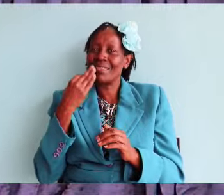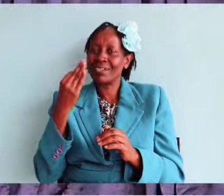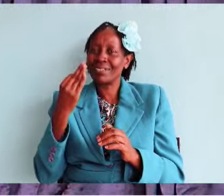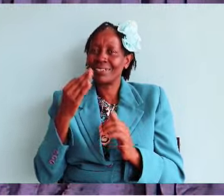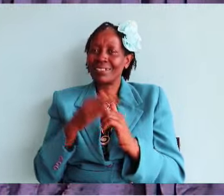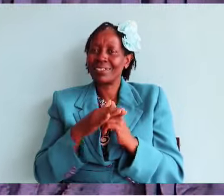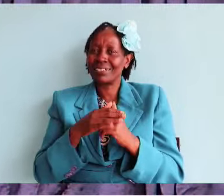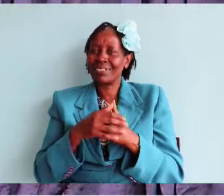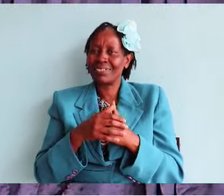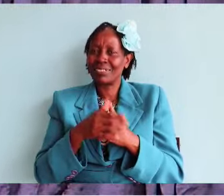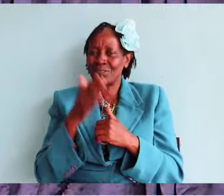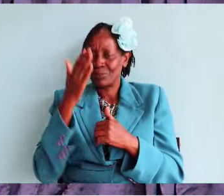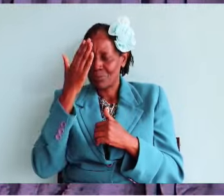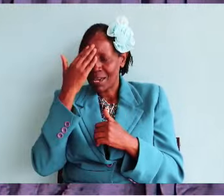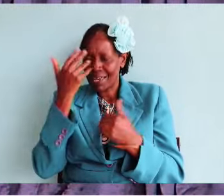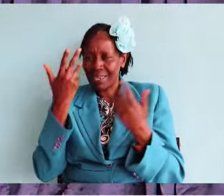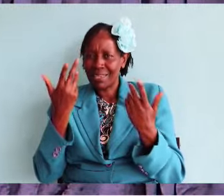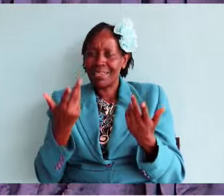What will they do?